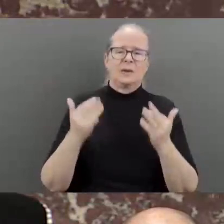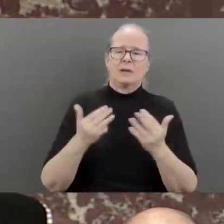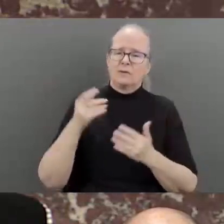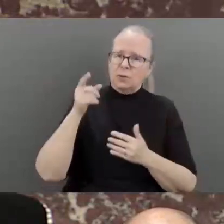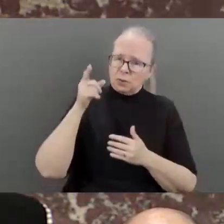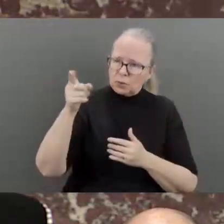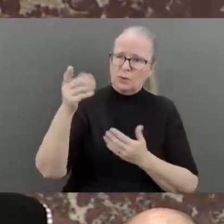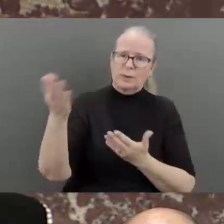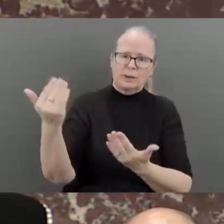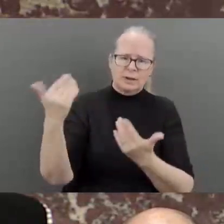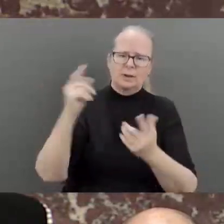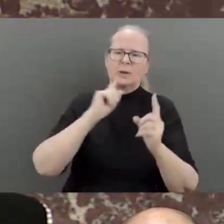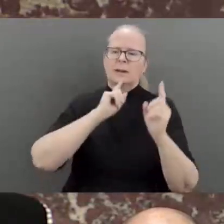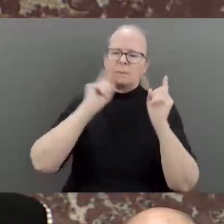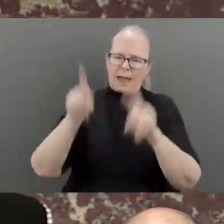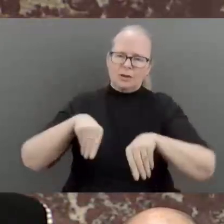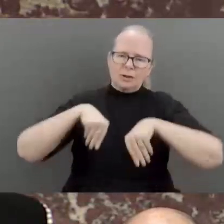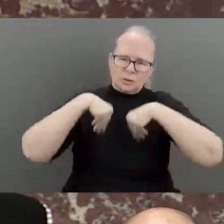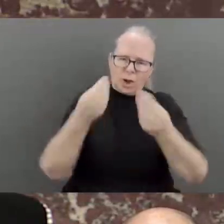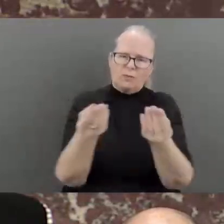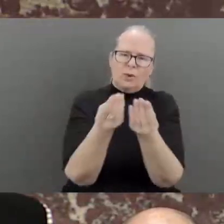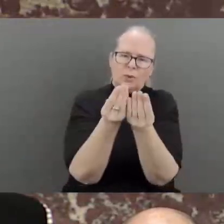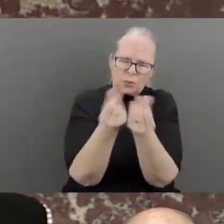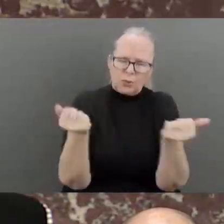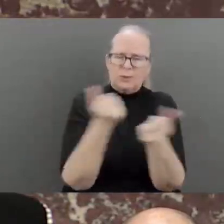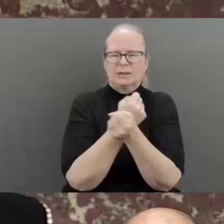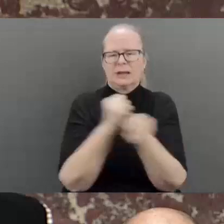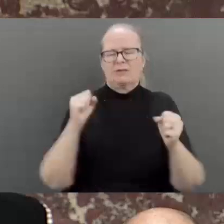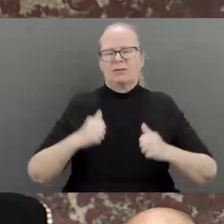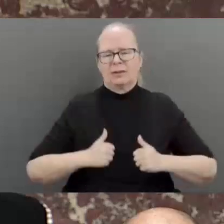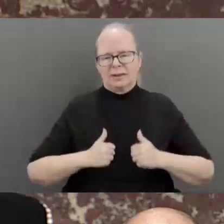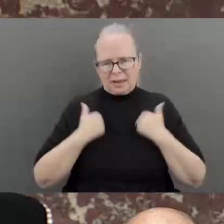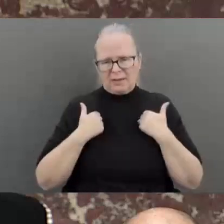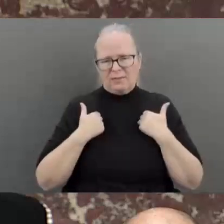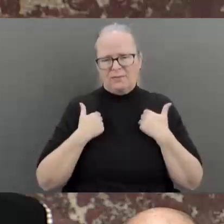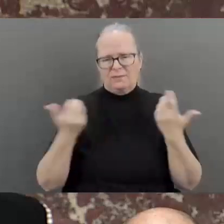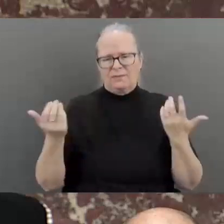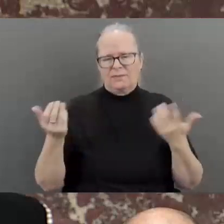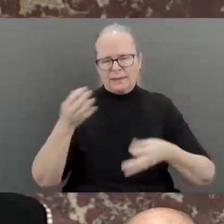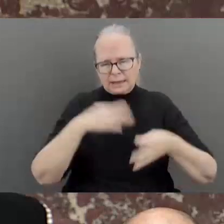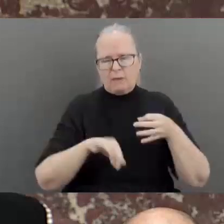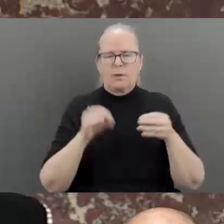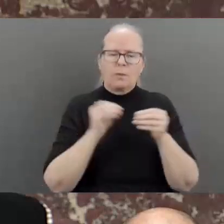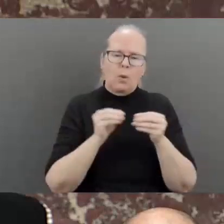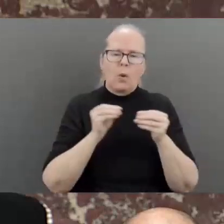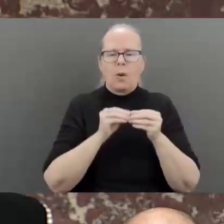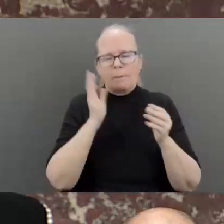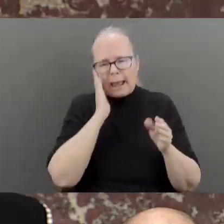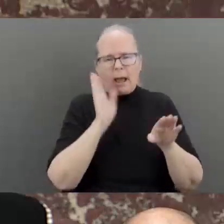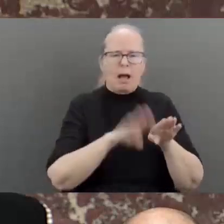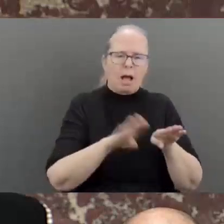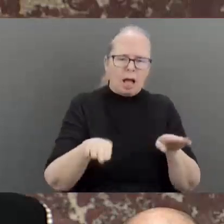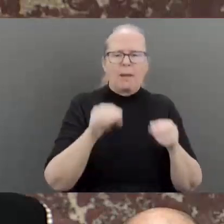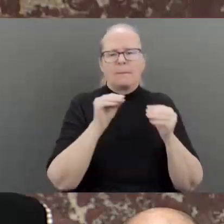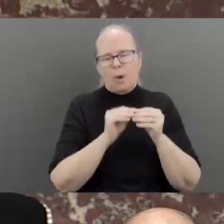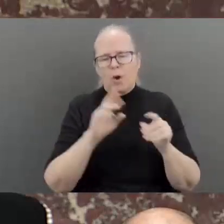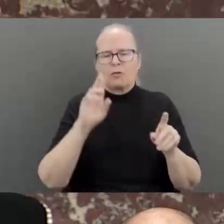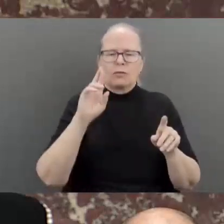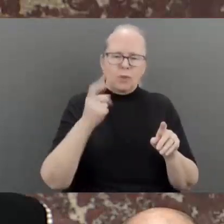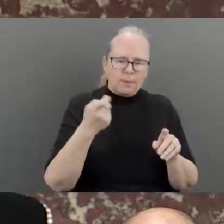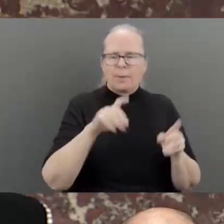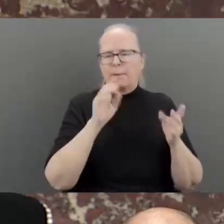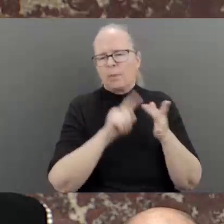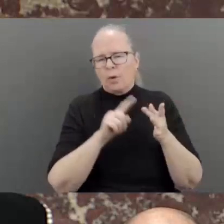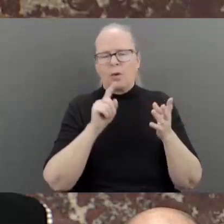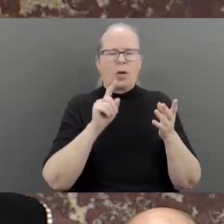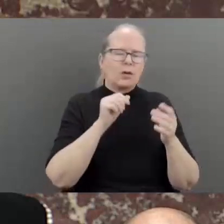safe supply, regulated and evidence-based treatment services, and more of them, barrier-free access to healthcare that can be a starting point for